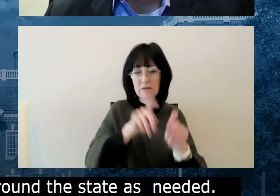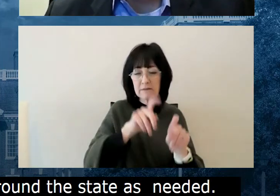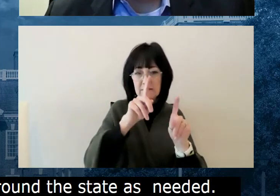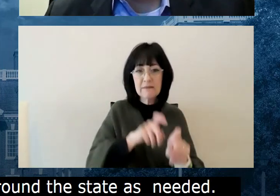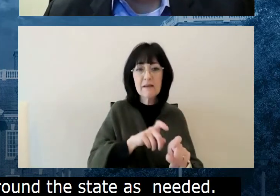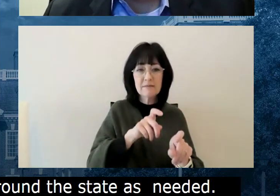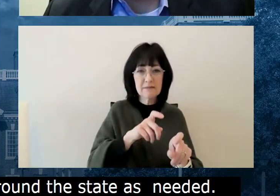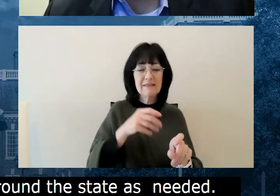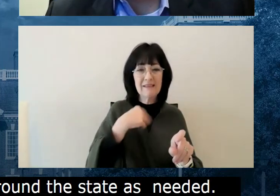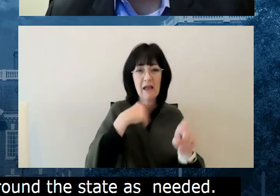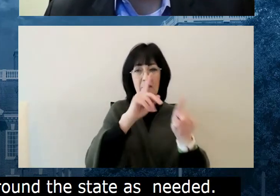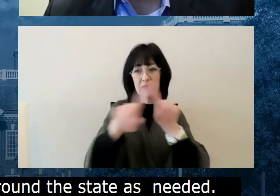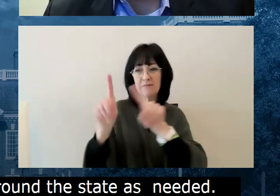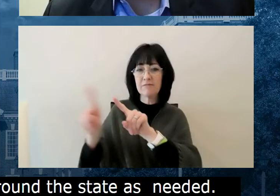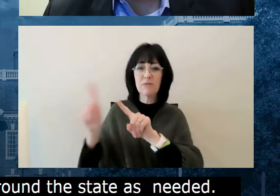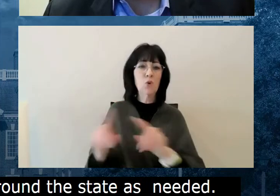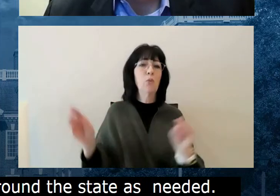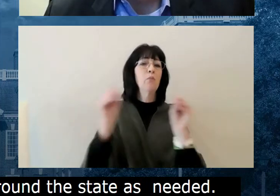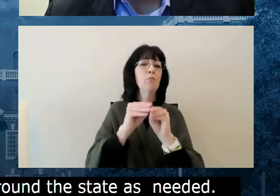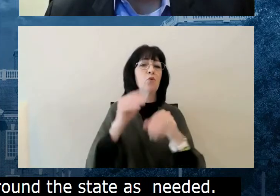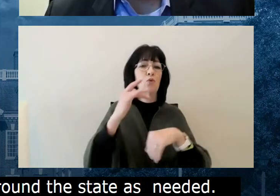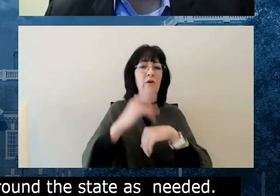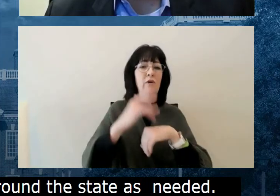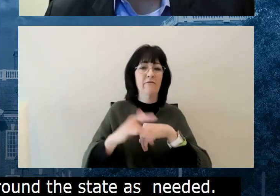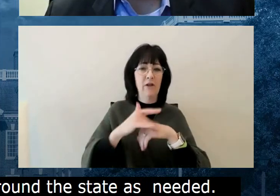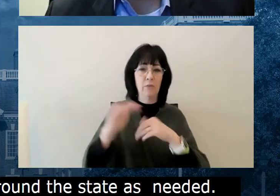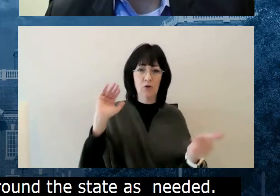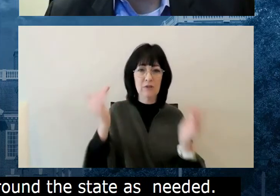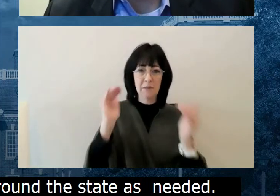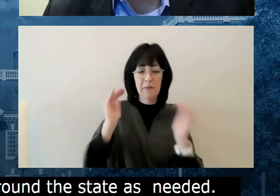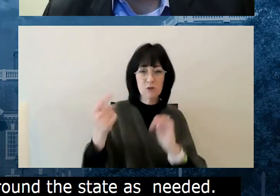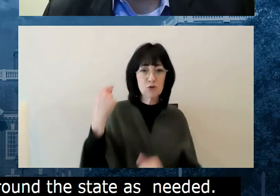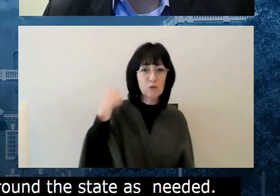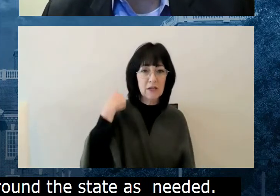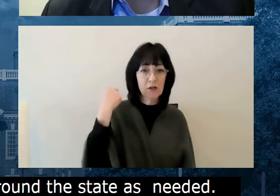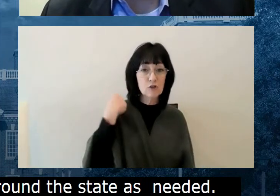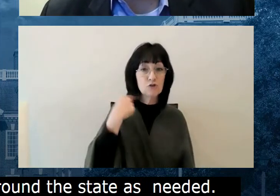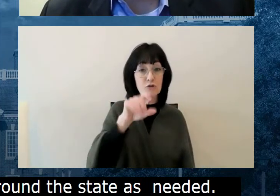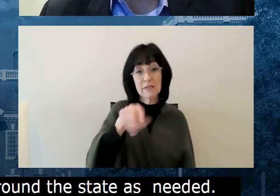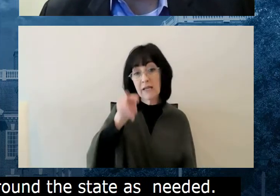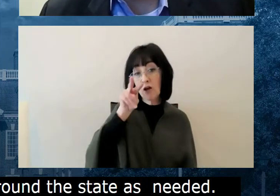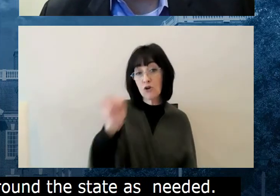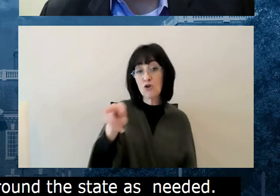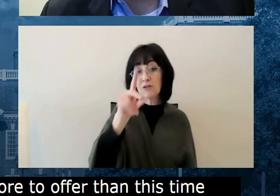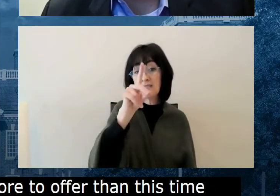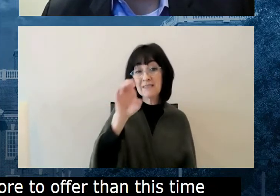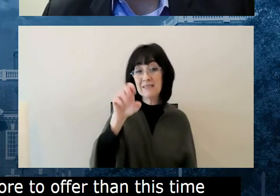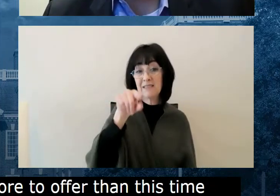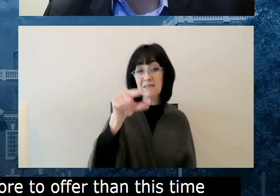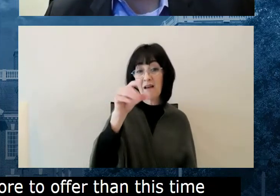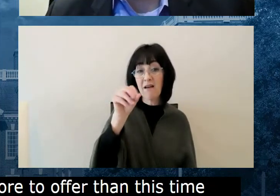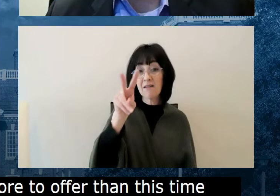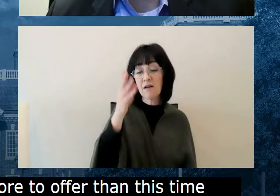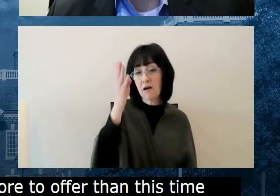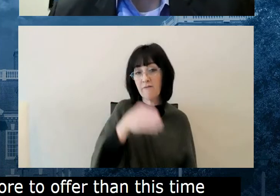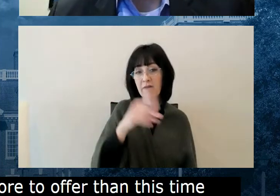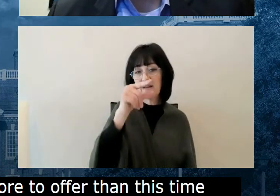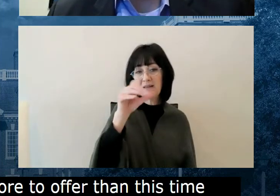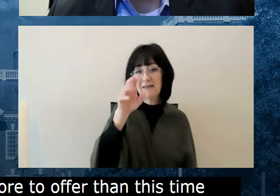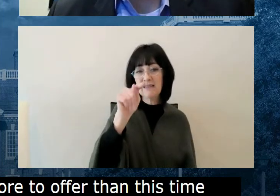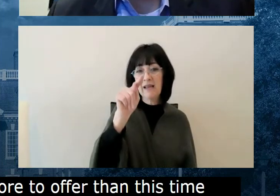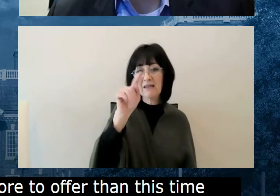more available now than just this time last year. Check out de.gov/get-tested for the upcoming